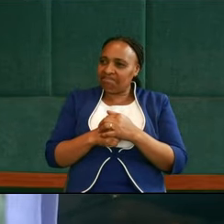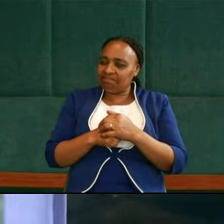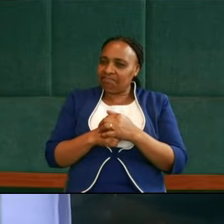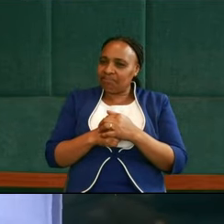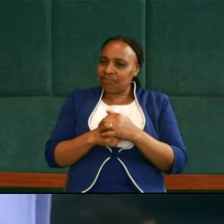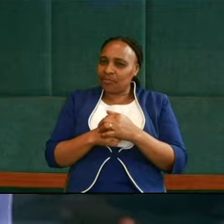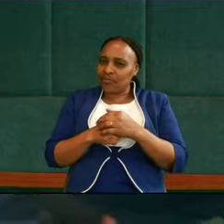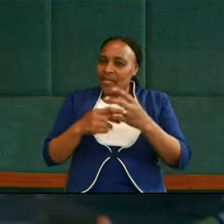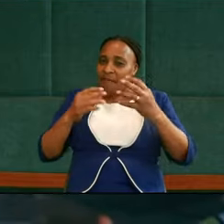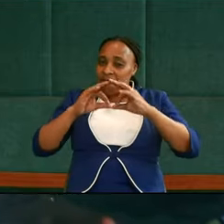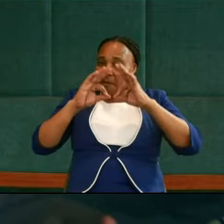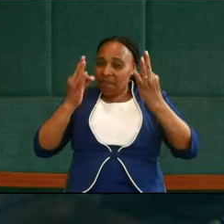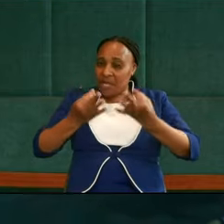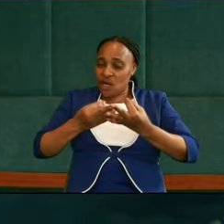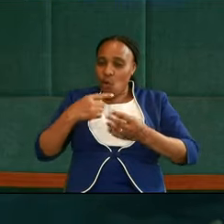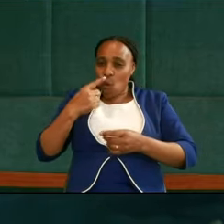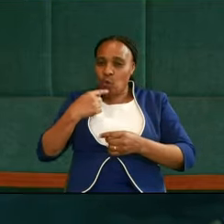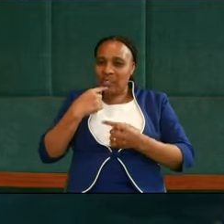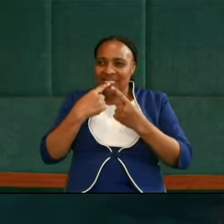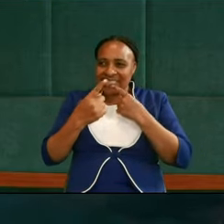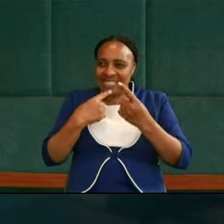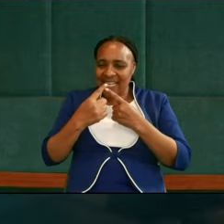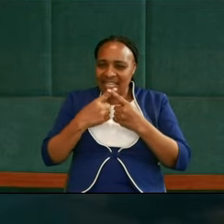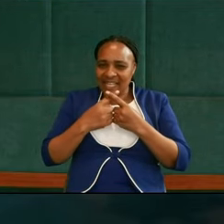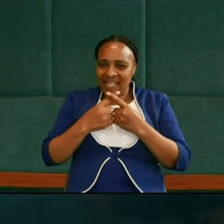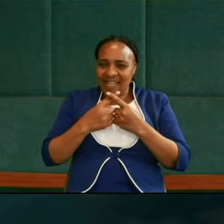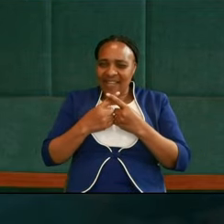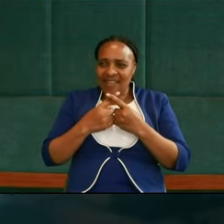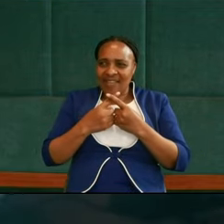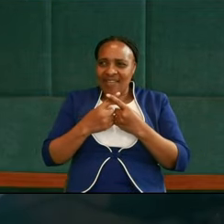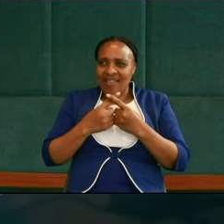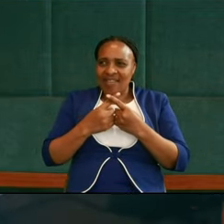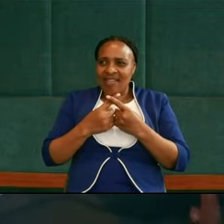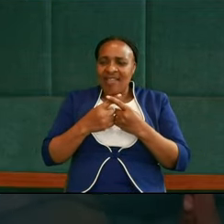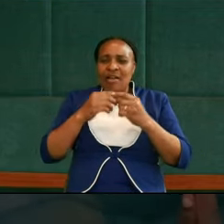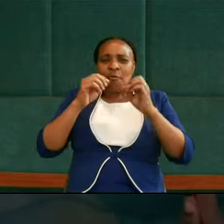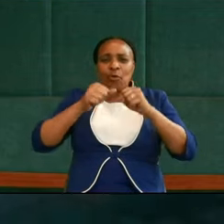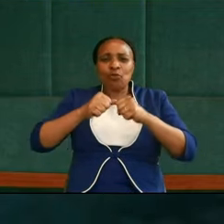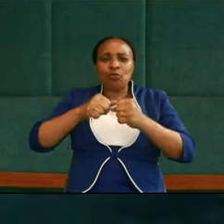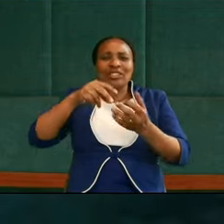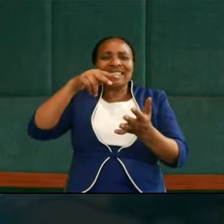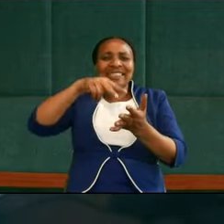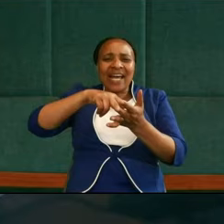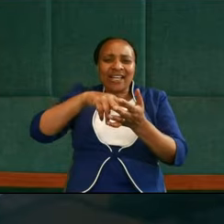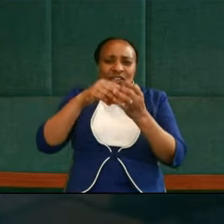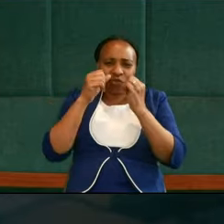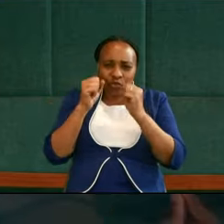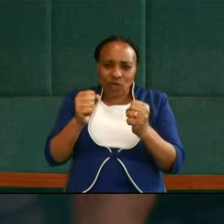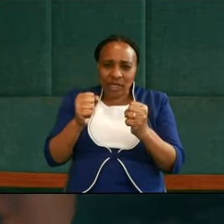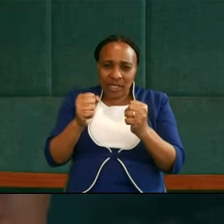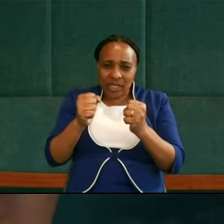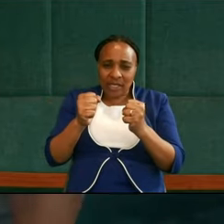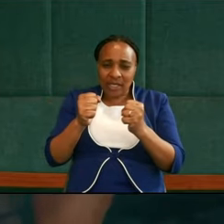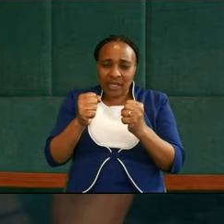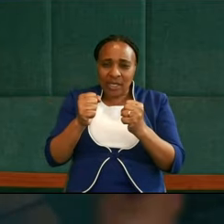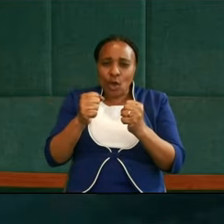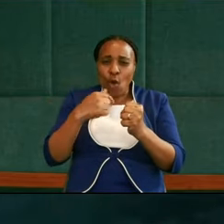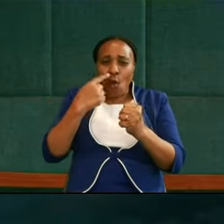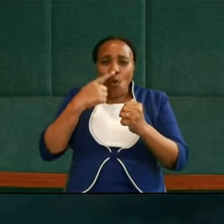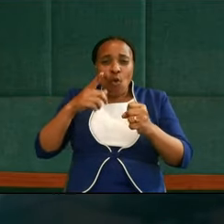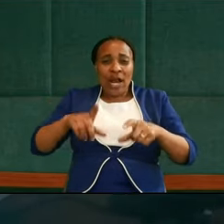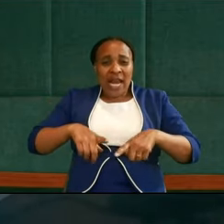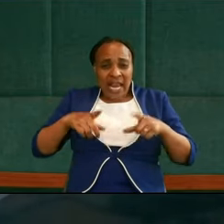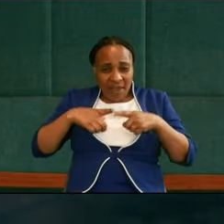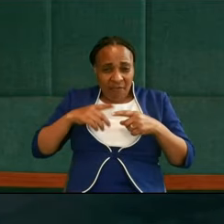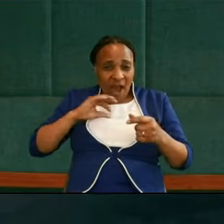who will say, we will make Kenya a better place. We will leave our faith.